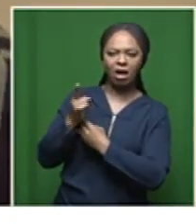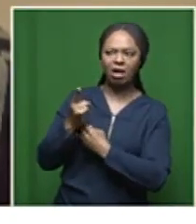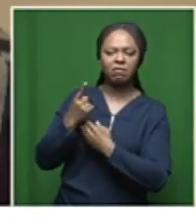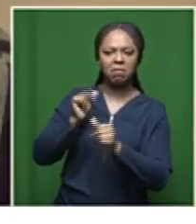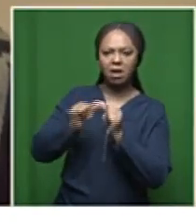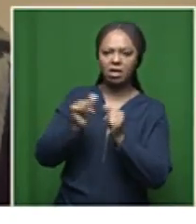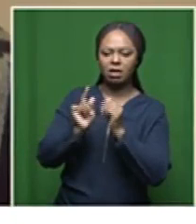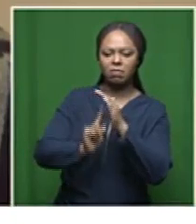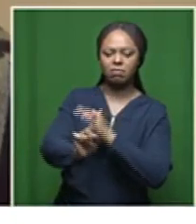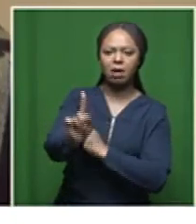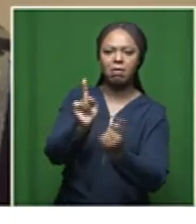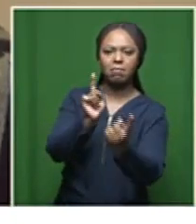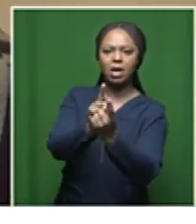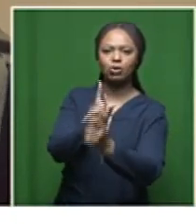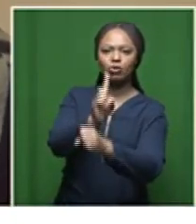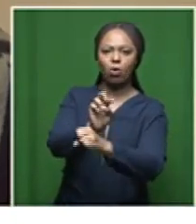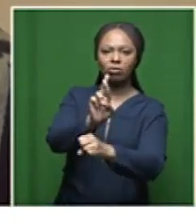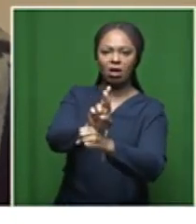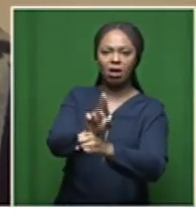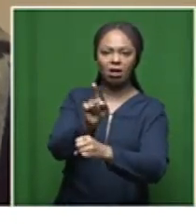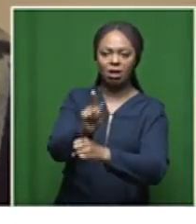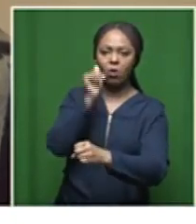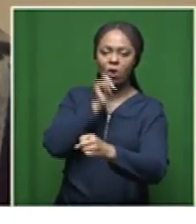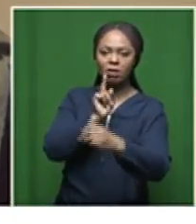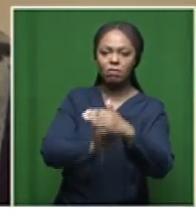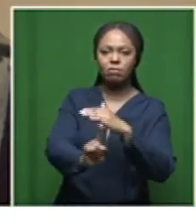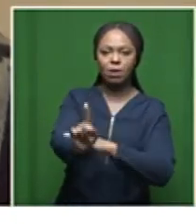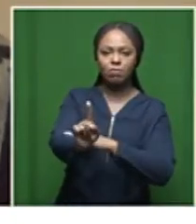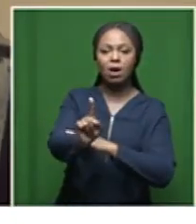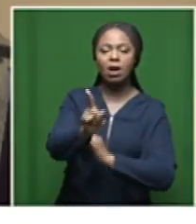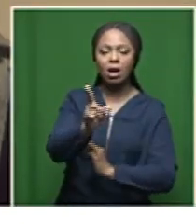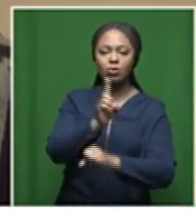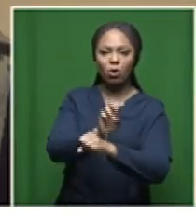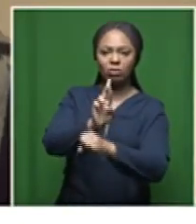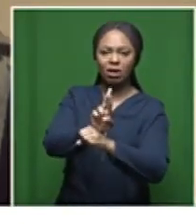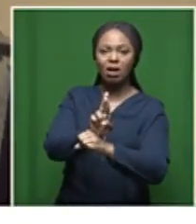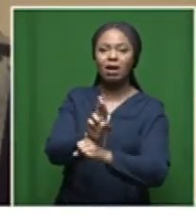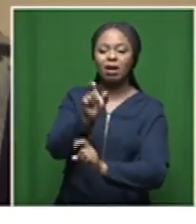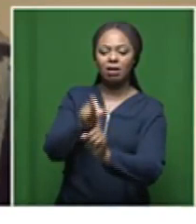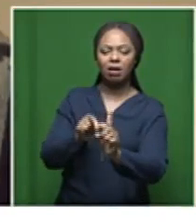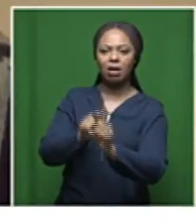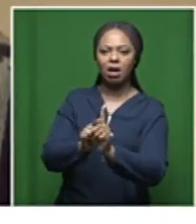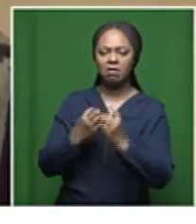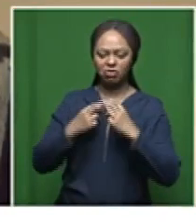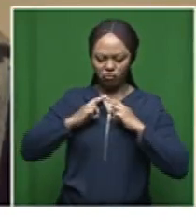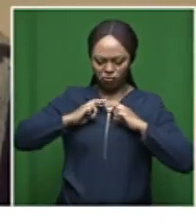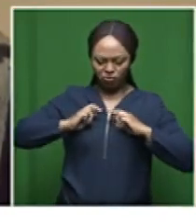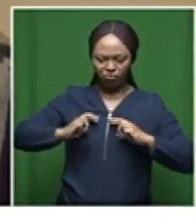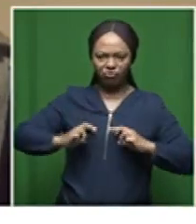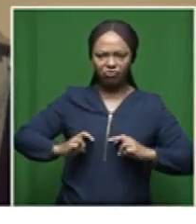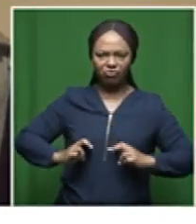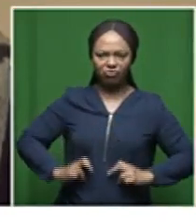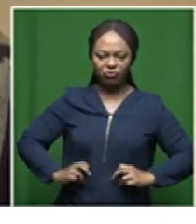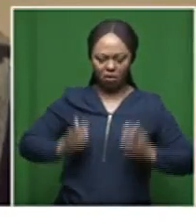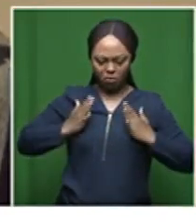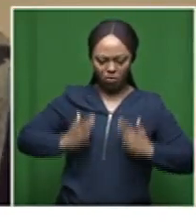a GP. We went to see a GP. And when we go to a GP did a number of tests, which then